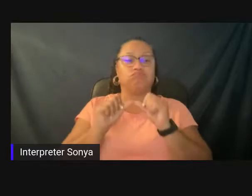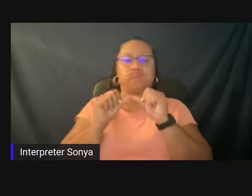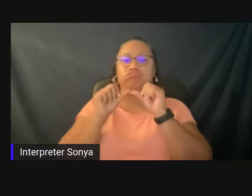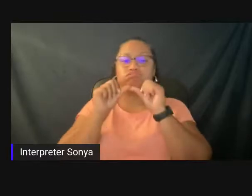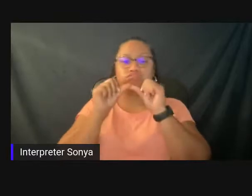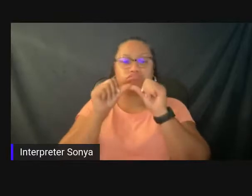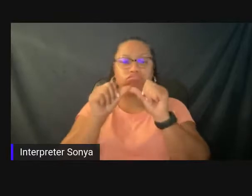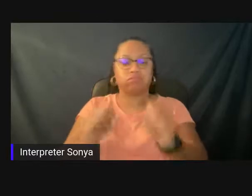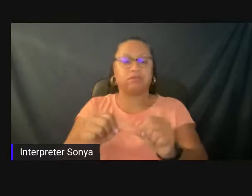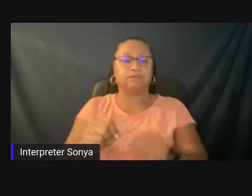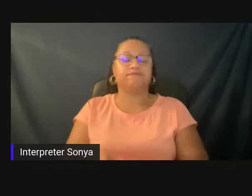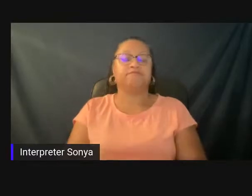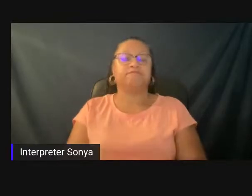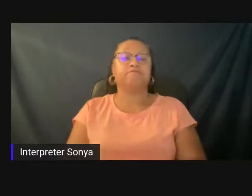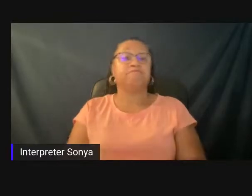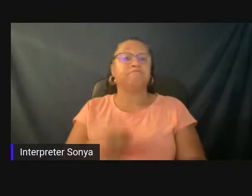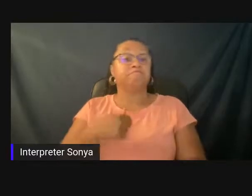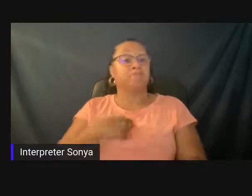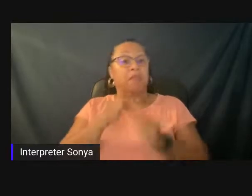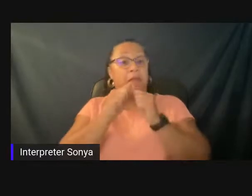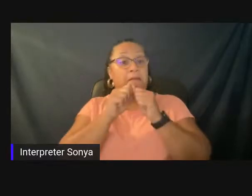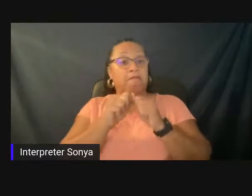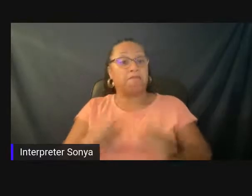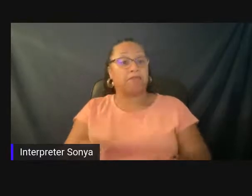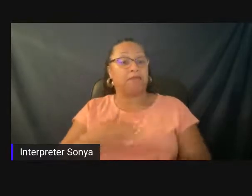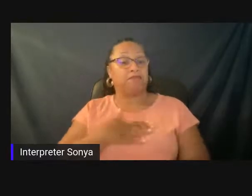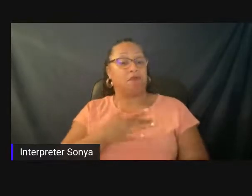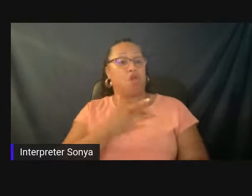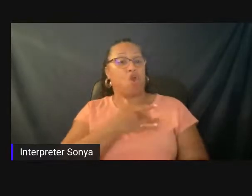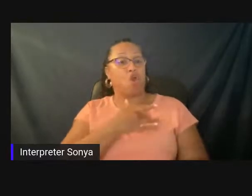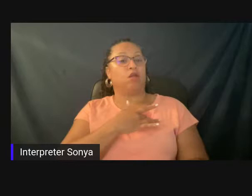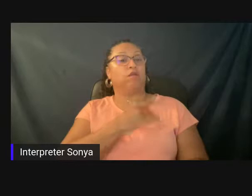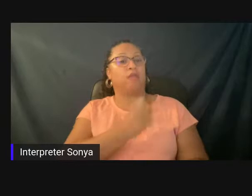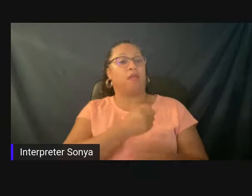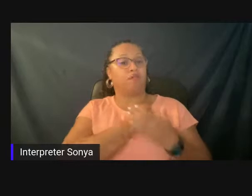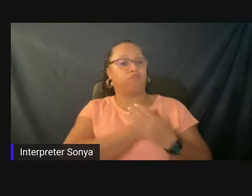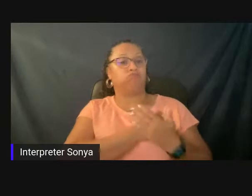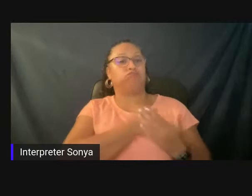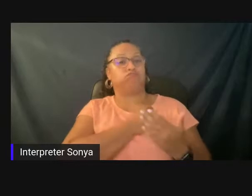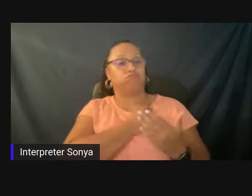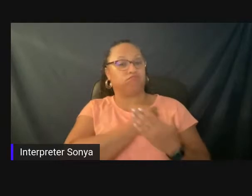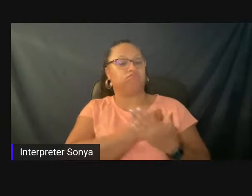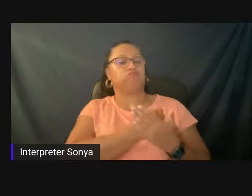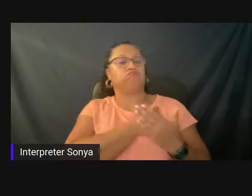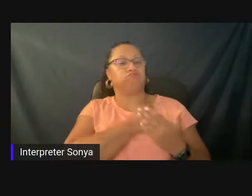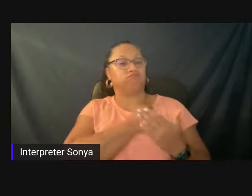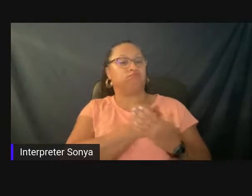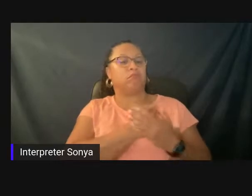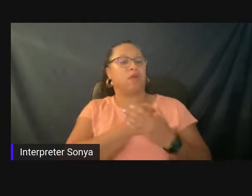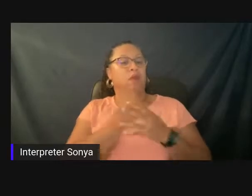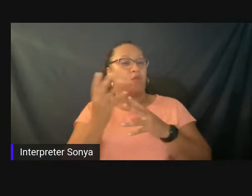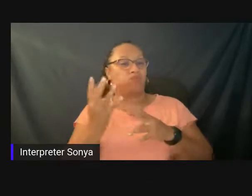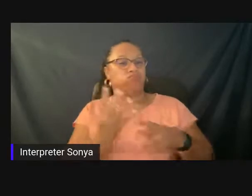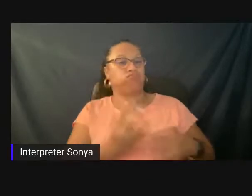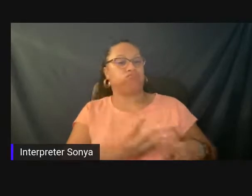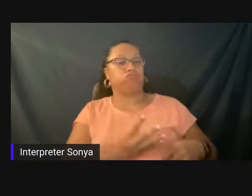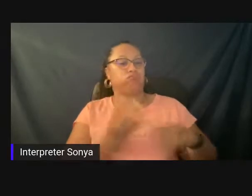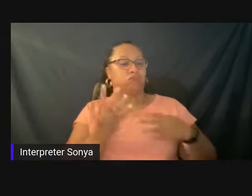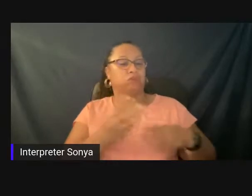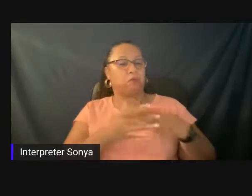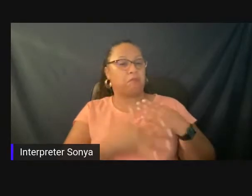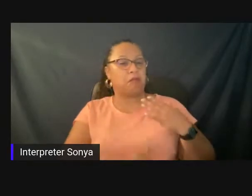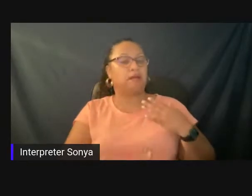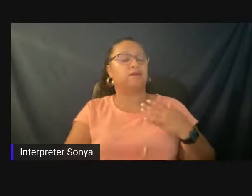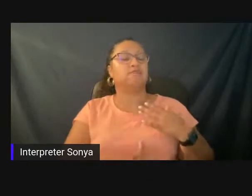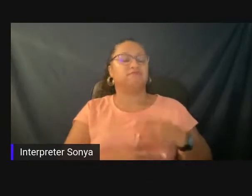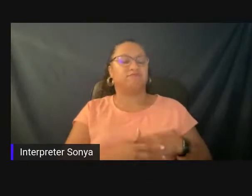I bless my heart that pumps in its own divine rhythm.